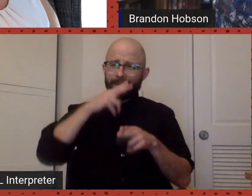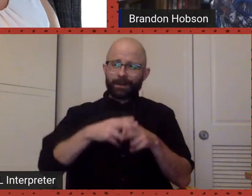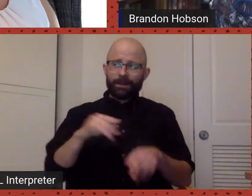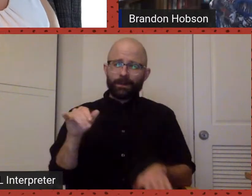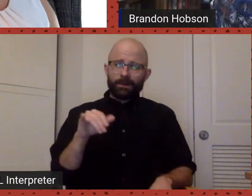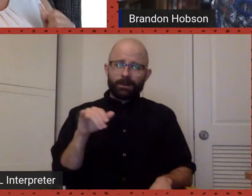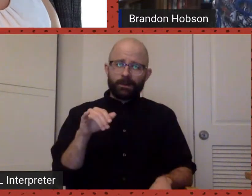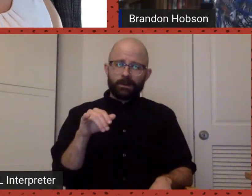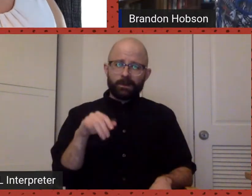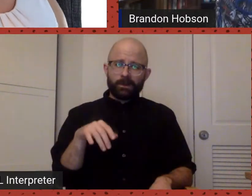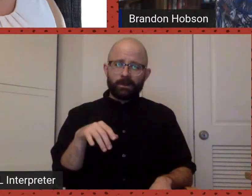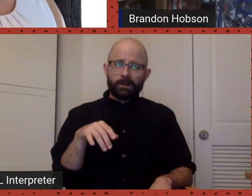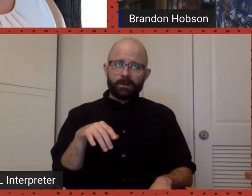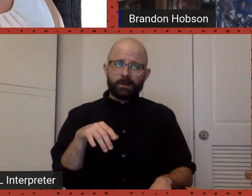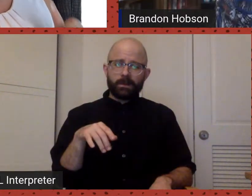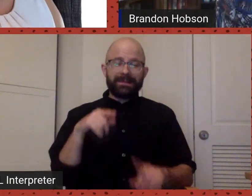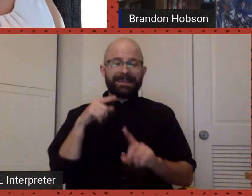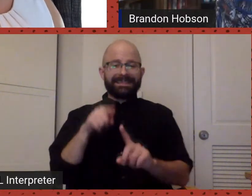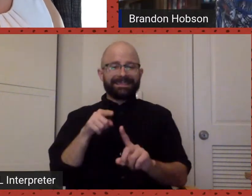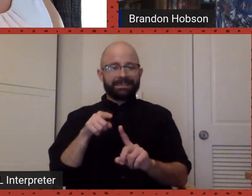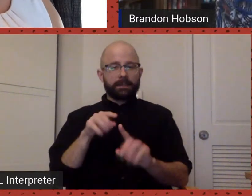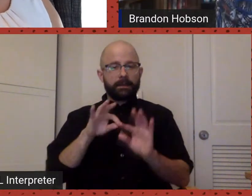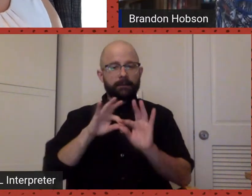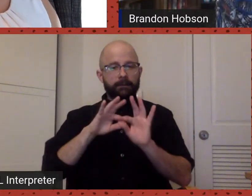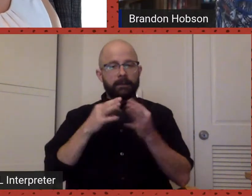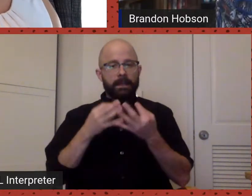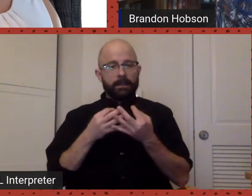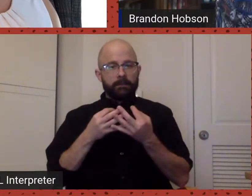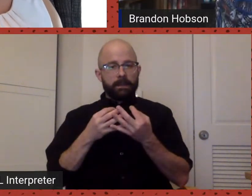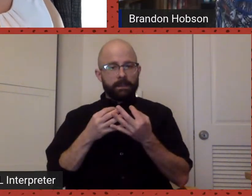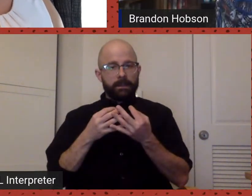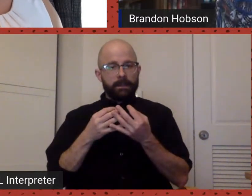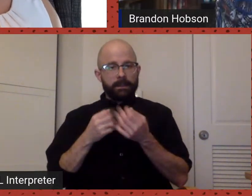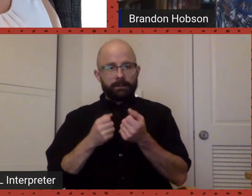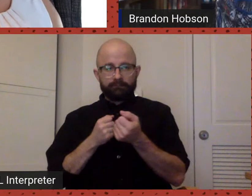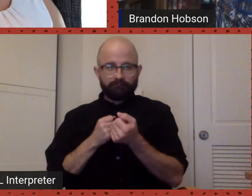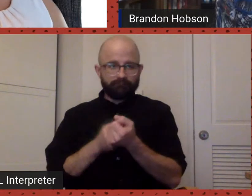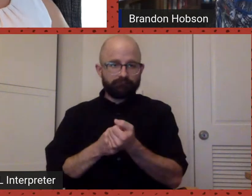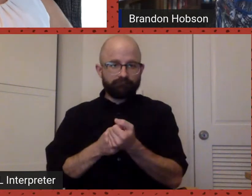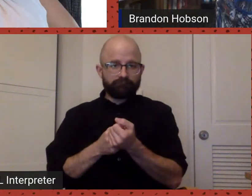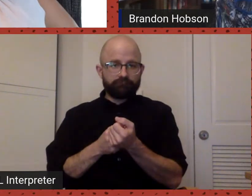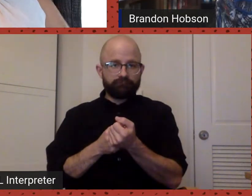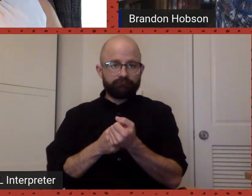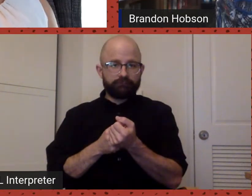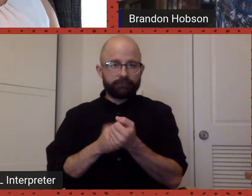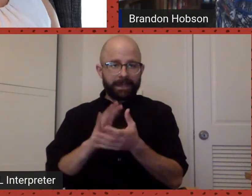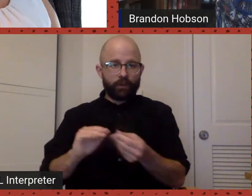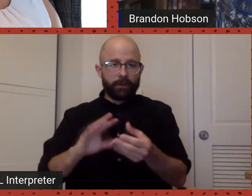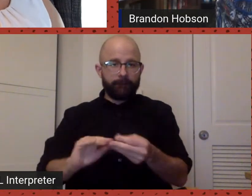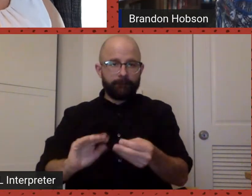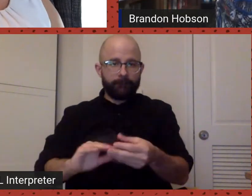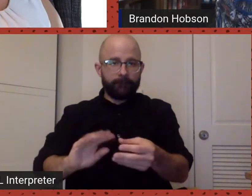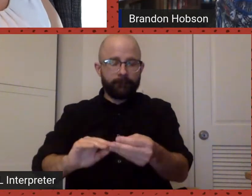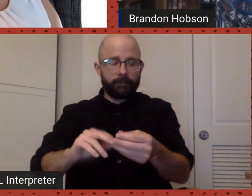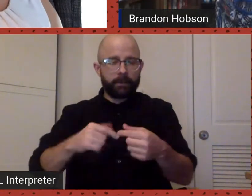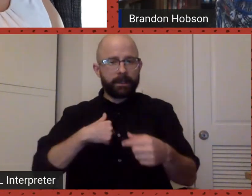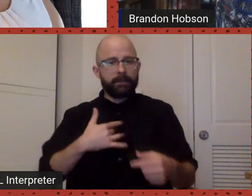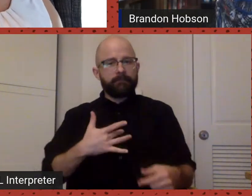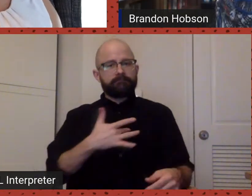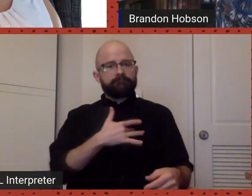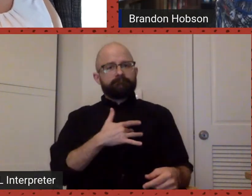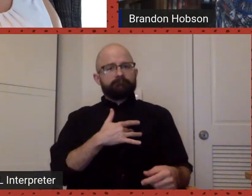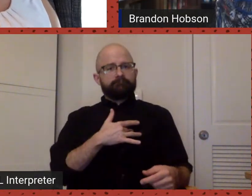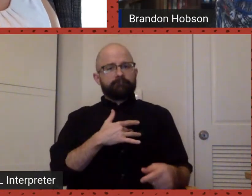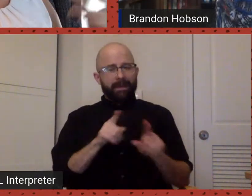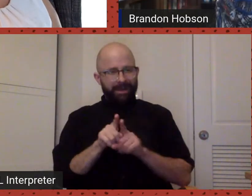this being really a family-driven narrative, and I was very moved by that, as a storytelling technique,